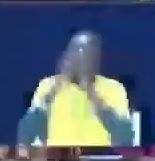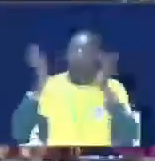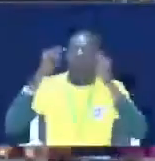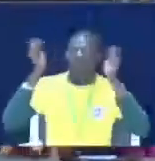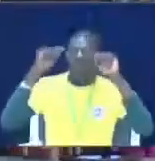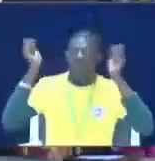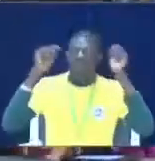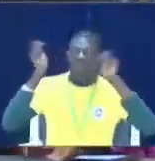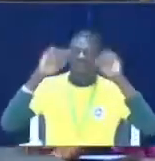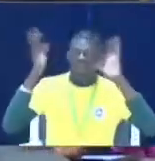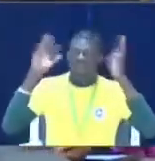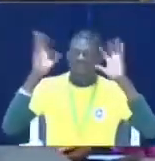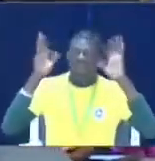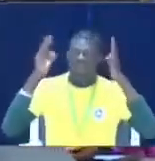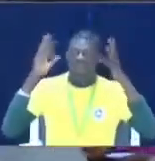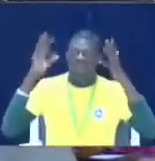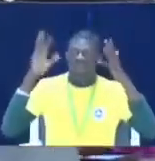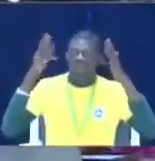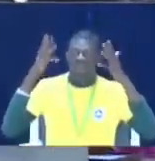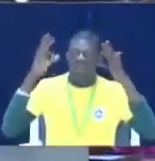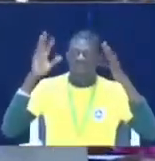Jesus.